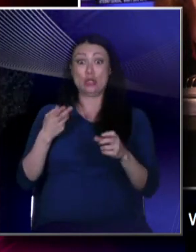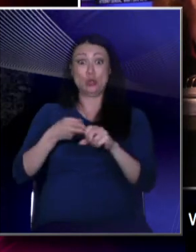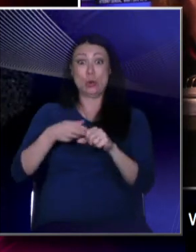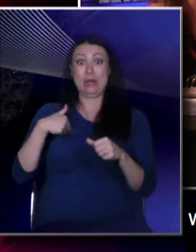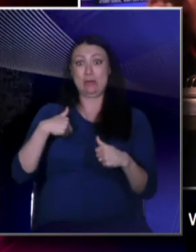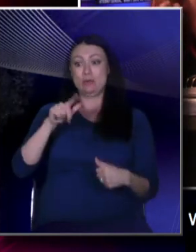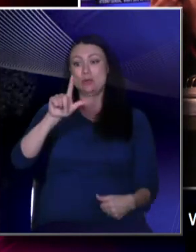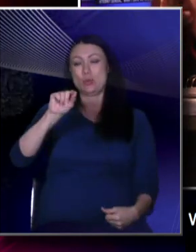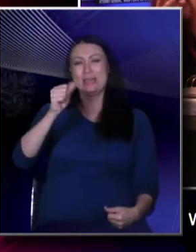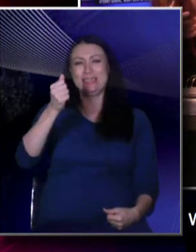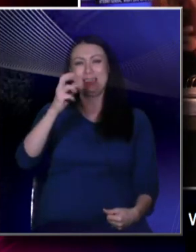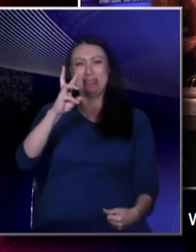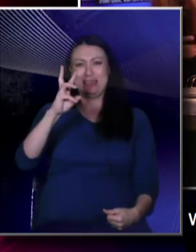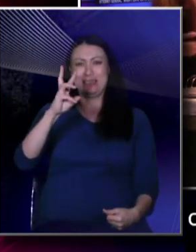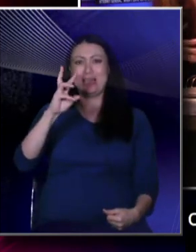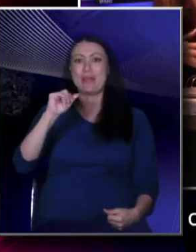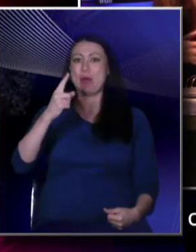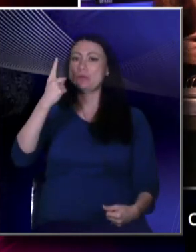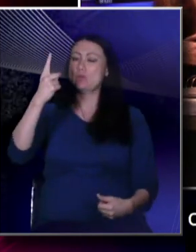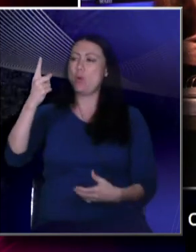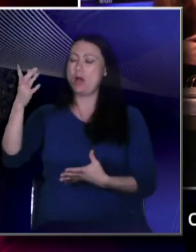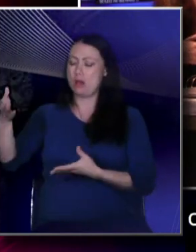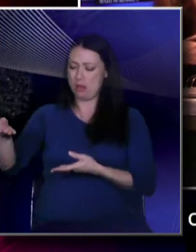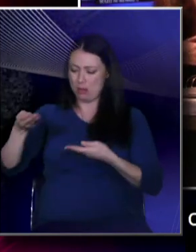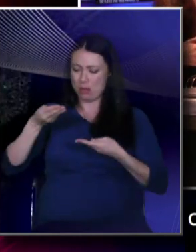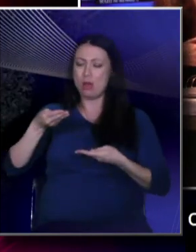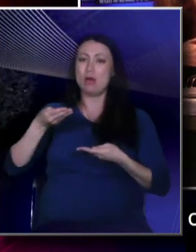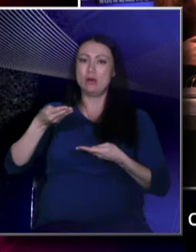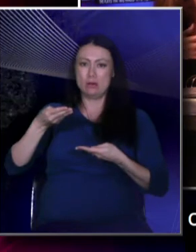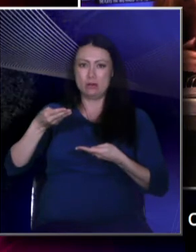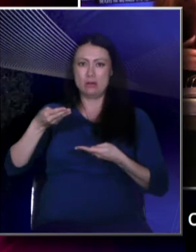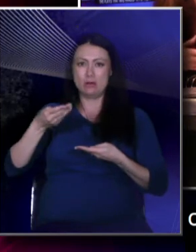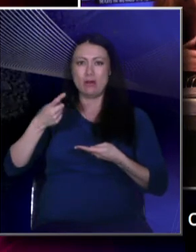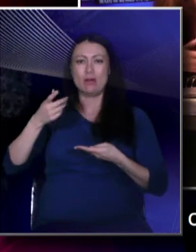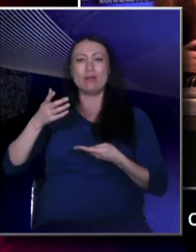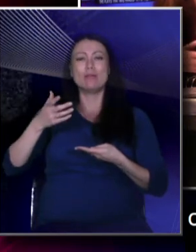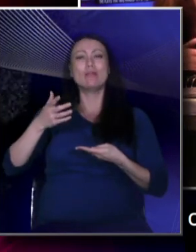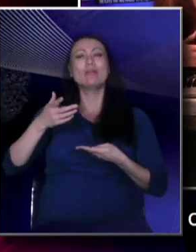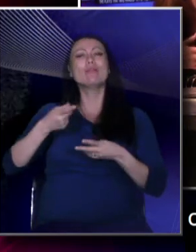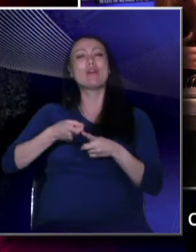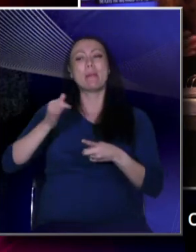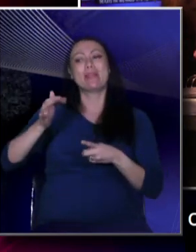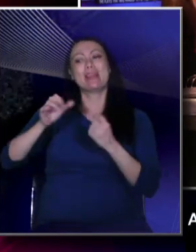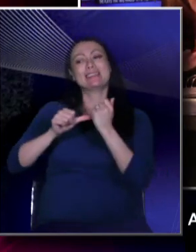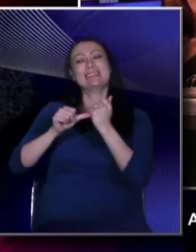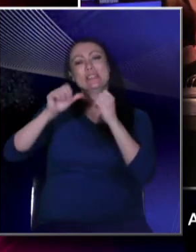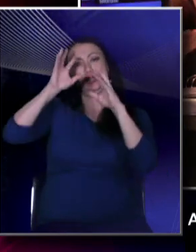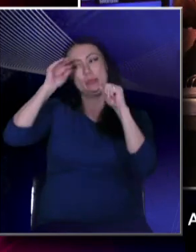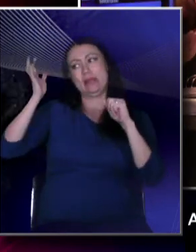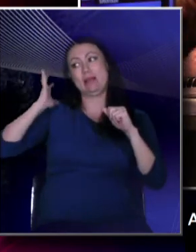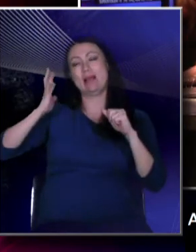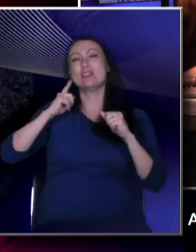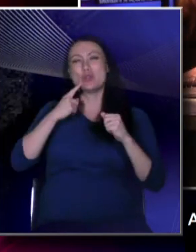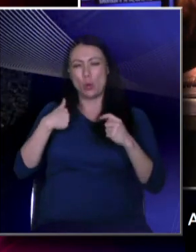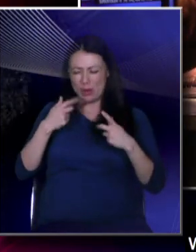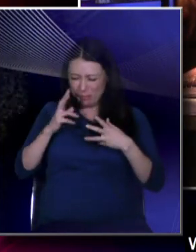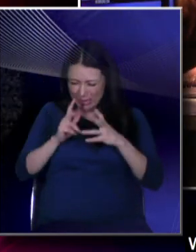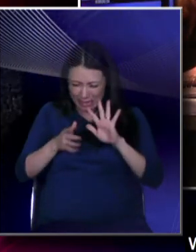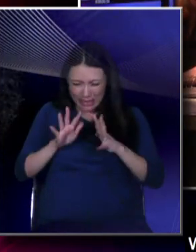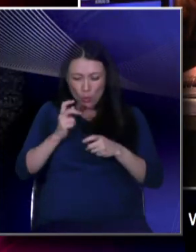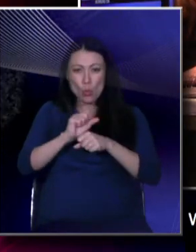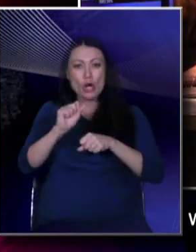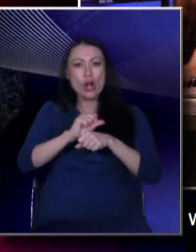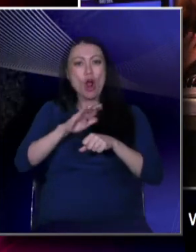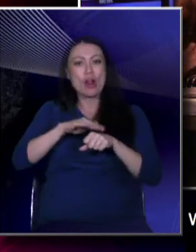one of the plates that was handed to me from the Assistant Superintendent at the time, and we've been working on it since then.